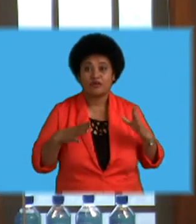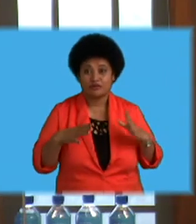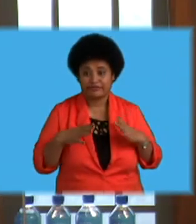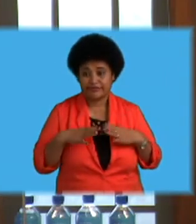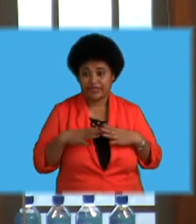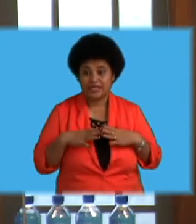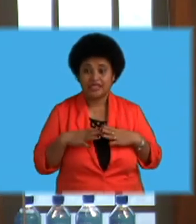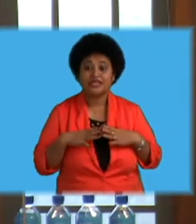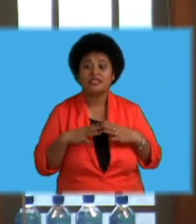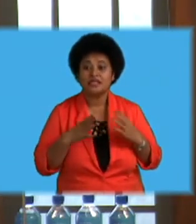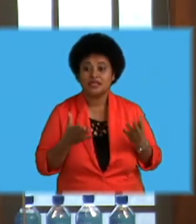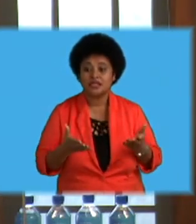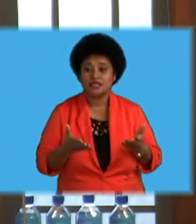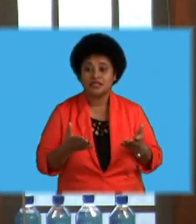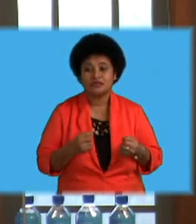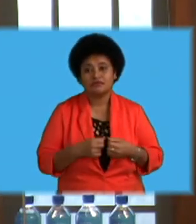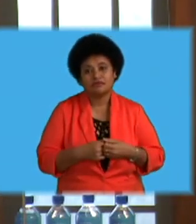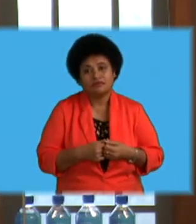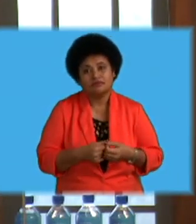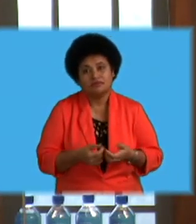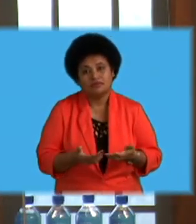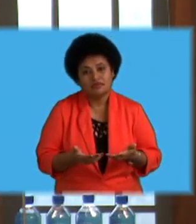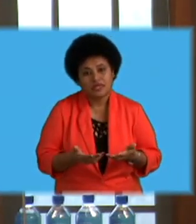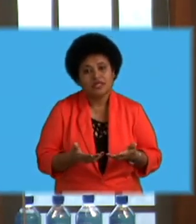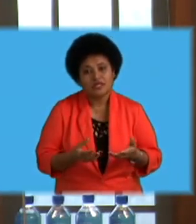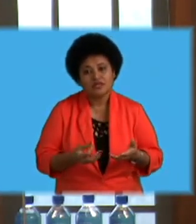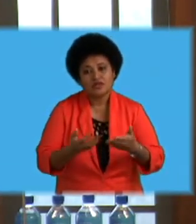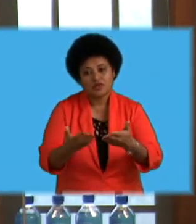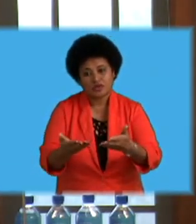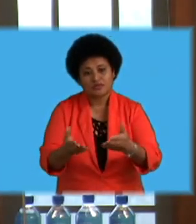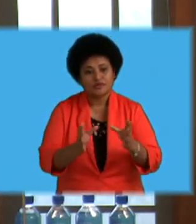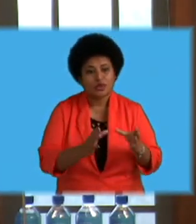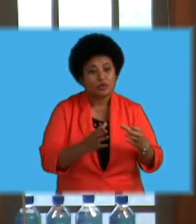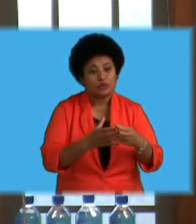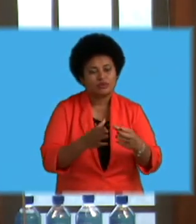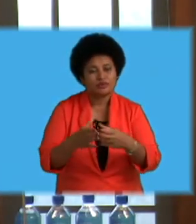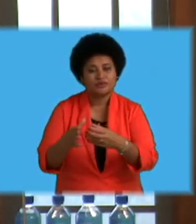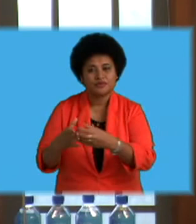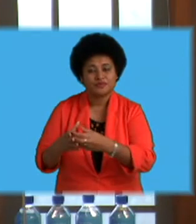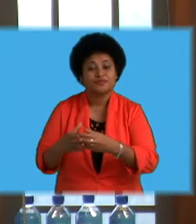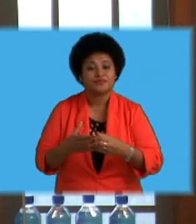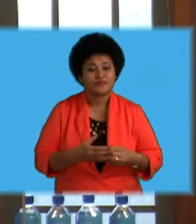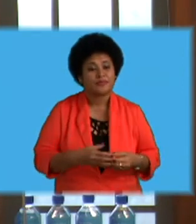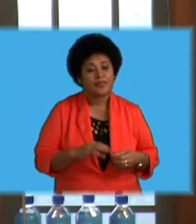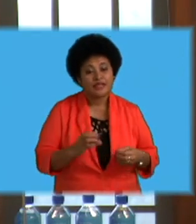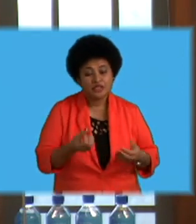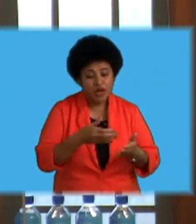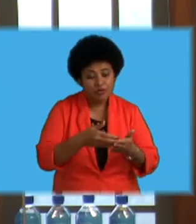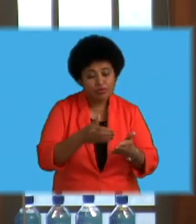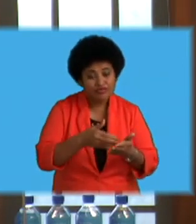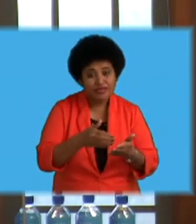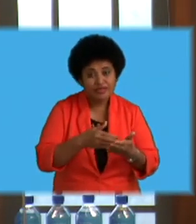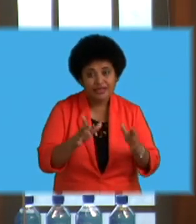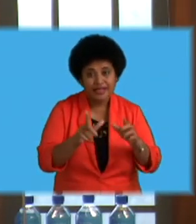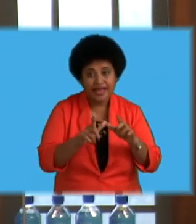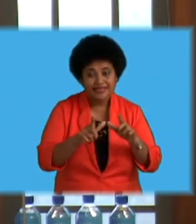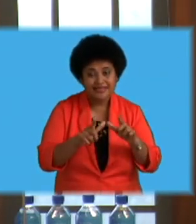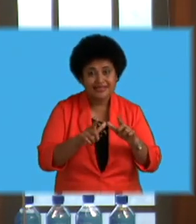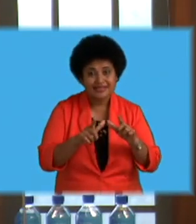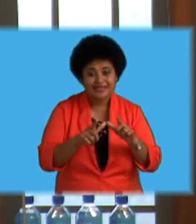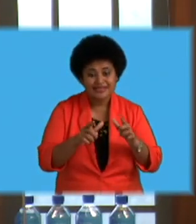also issued approval notices. Approval notices, Honorable Deputy